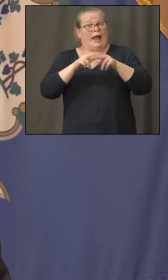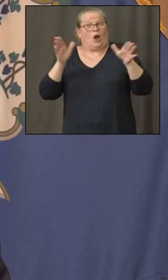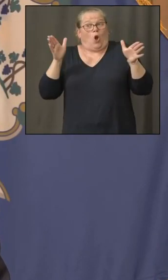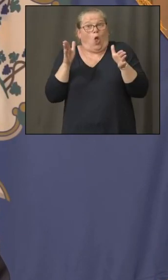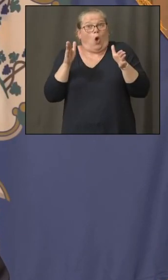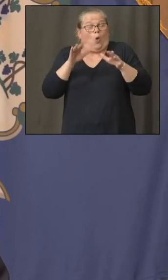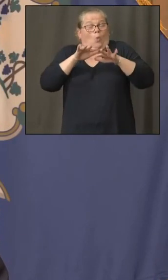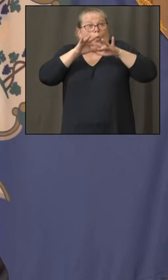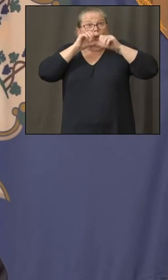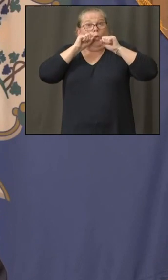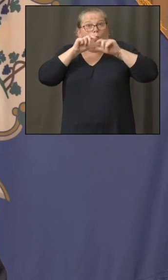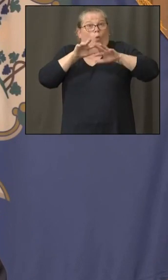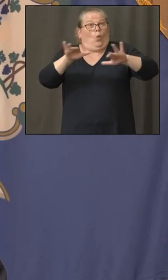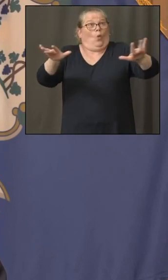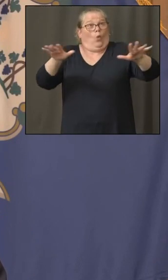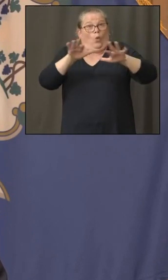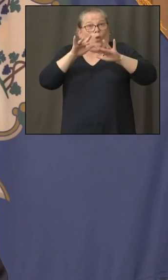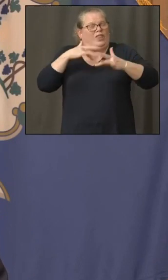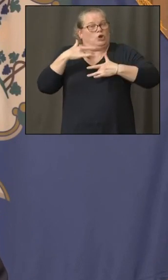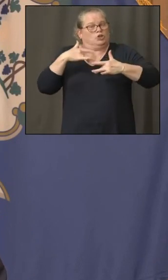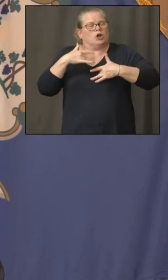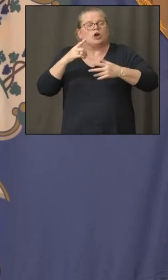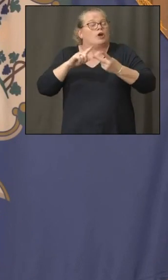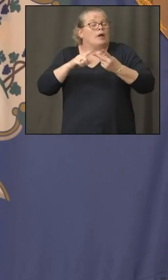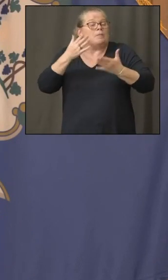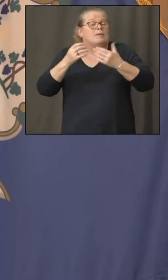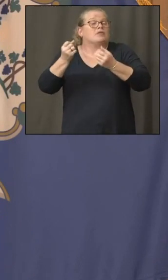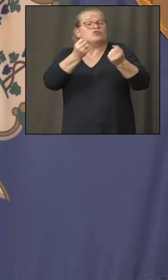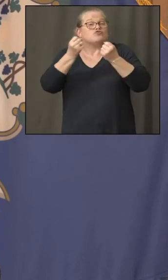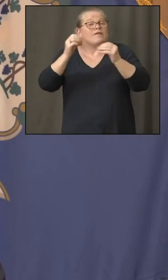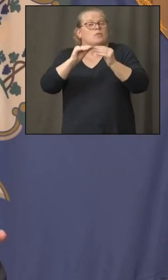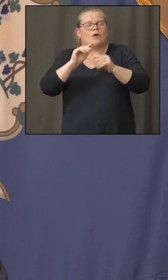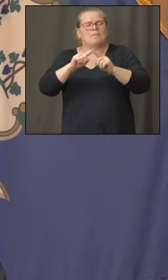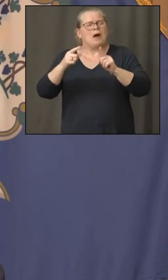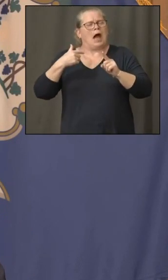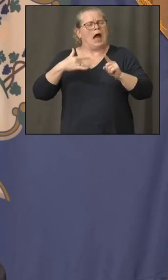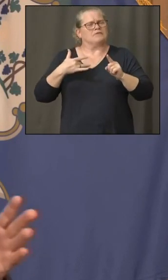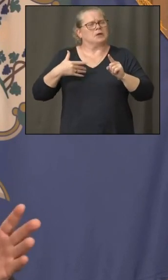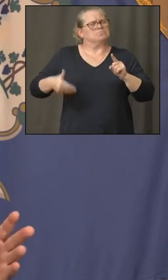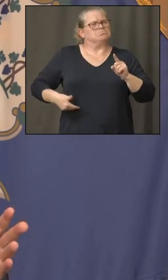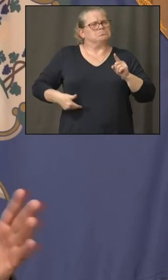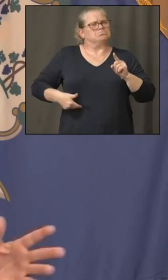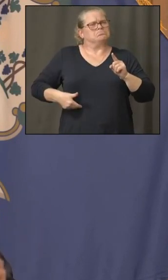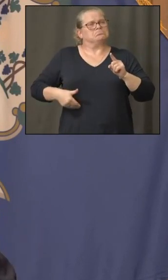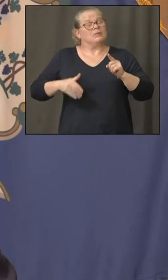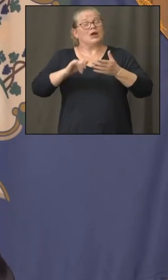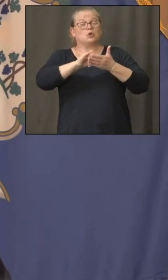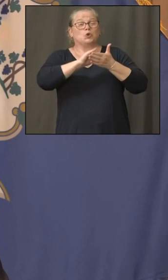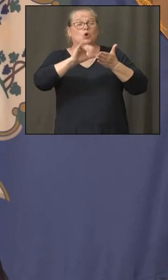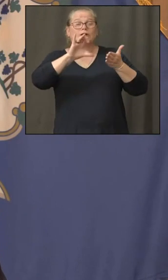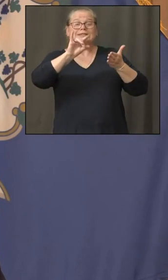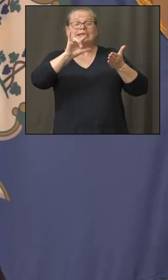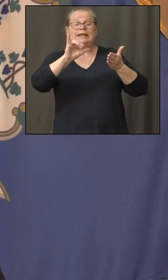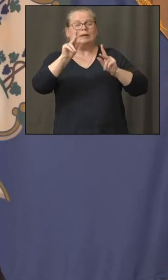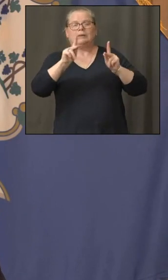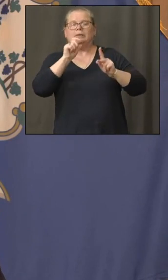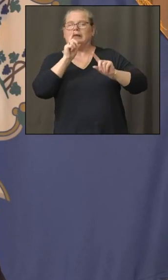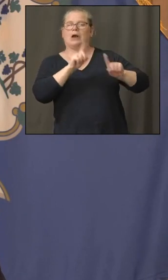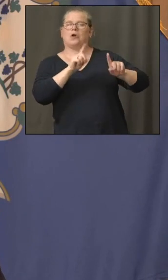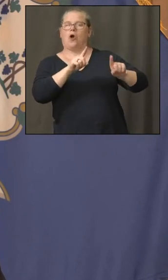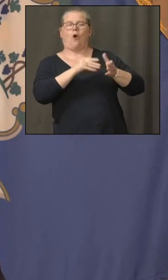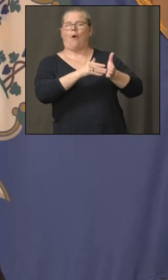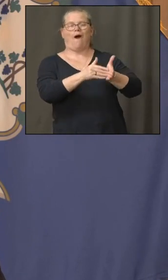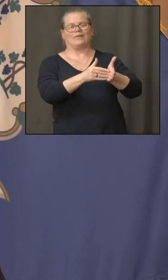more often. My hunch is people are going into the city a lot less often, even though they've now begun opening in New York City over the